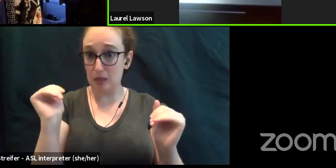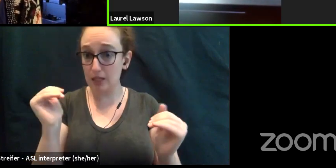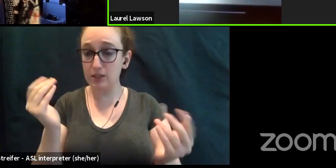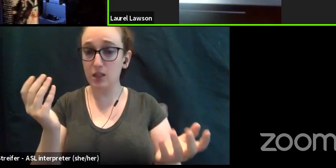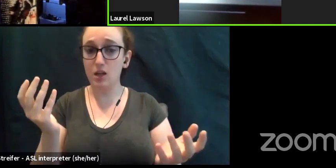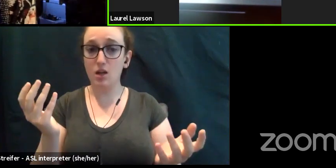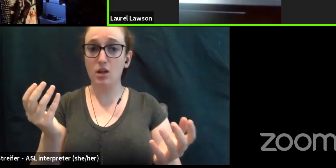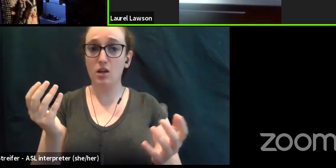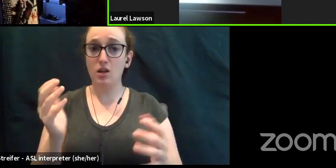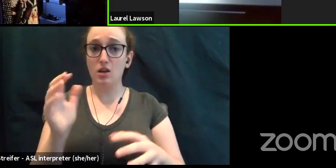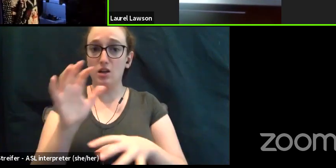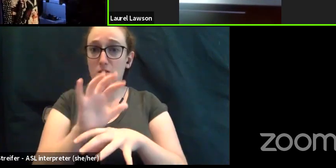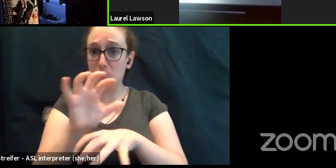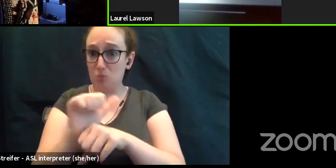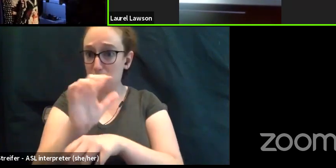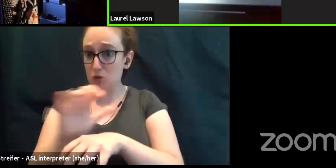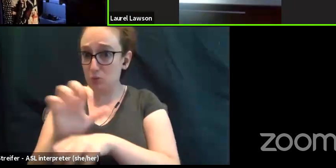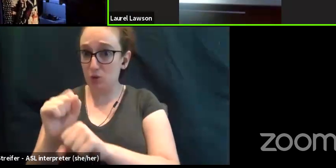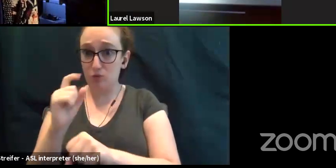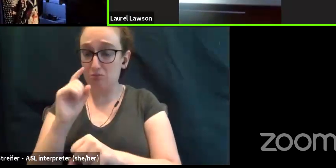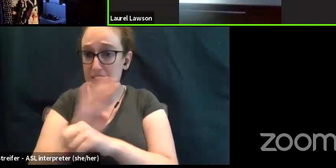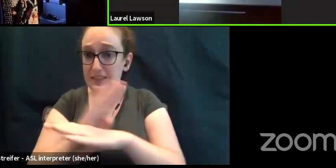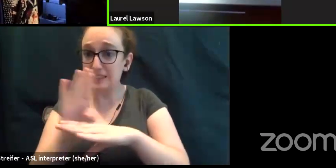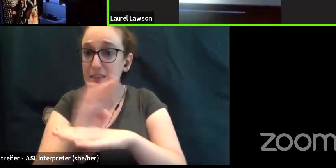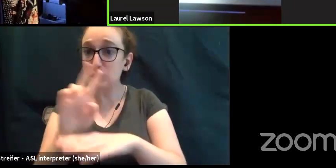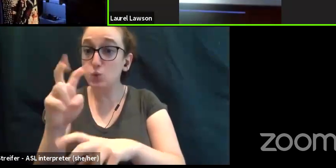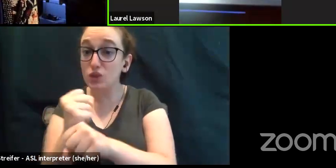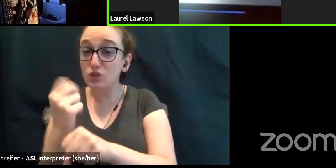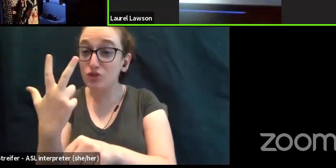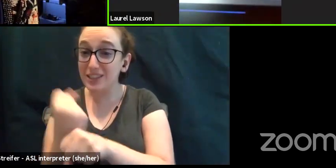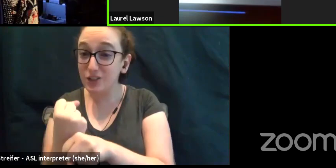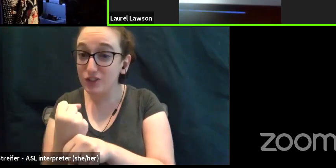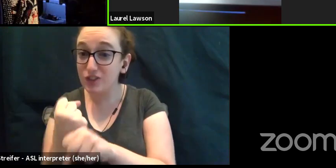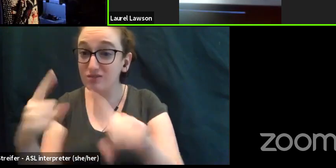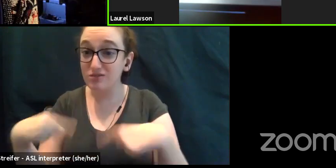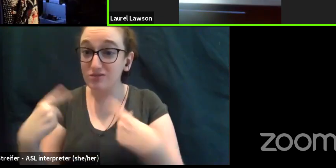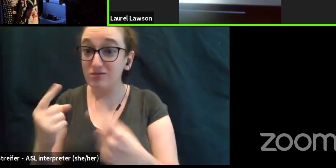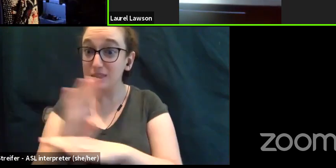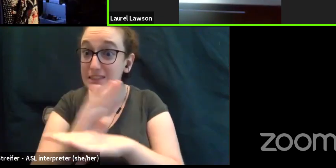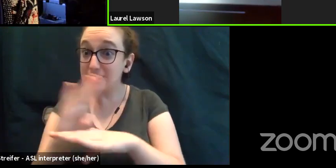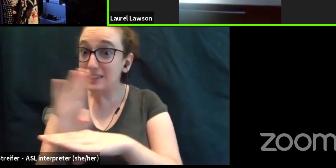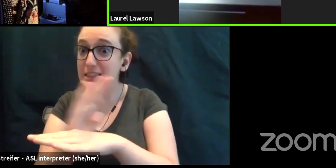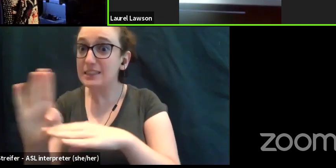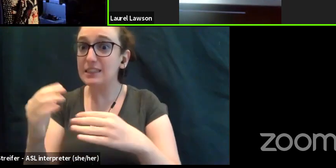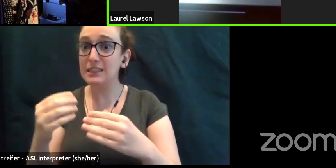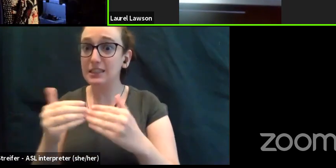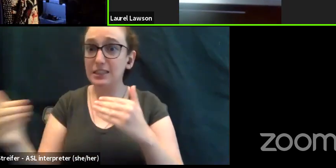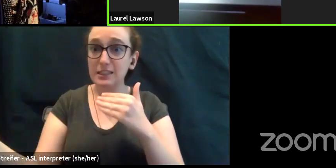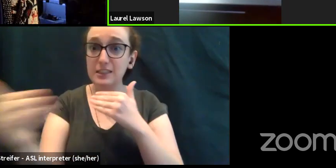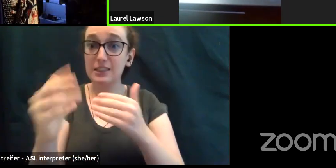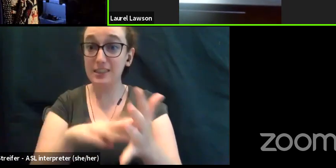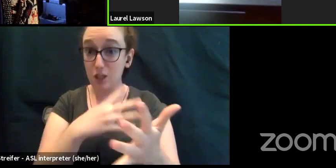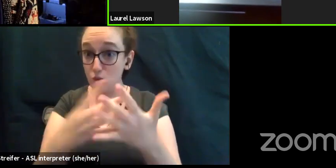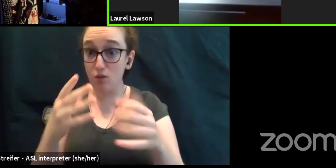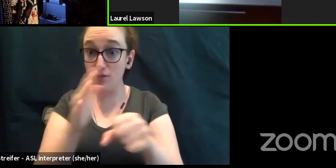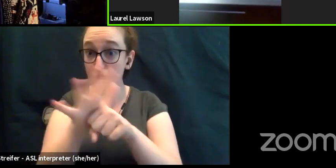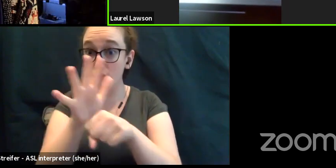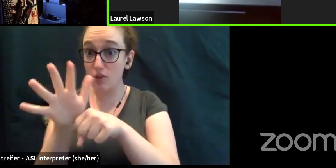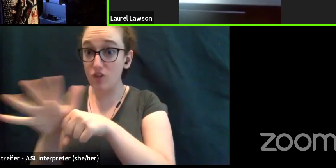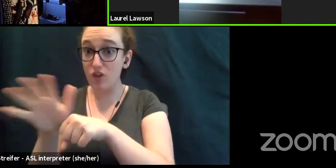pretty much being booked out for the next 2 to 3 years. I mean, the schedule was actually starting to get kind